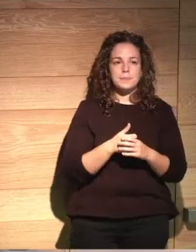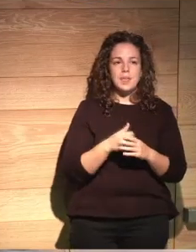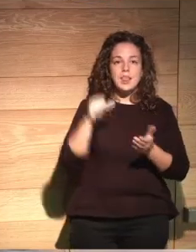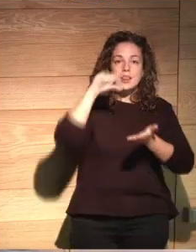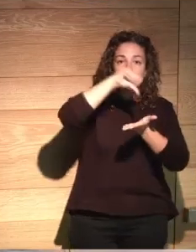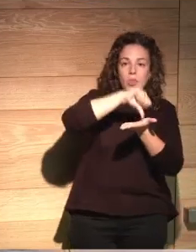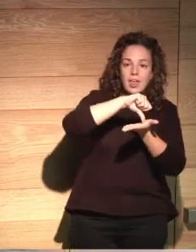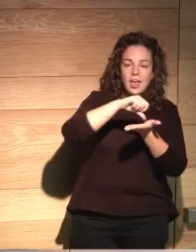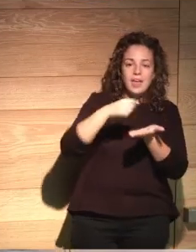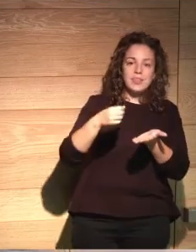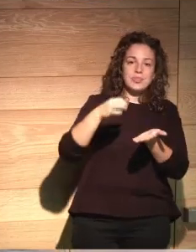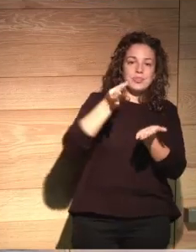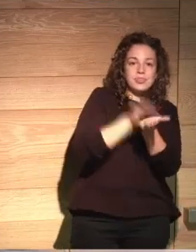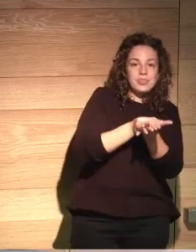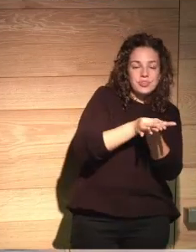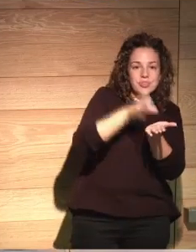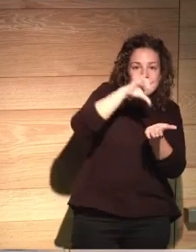London,